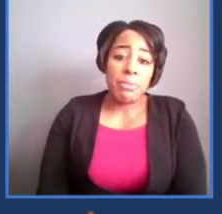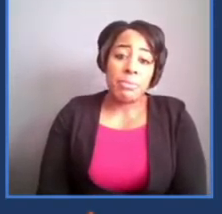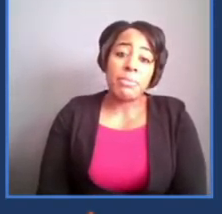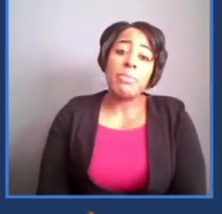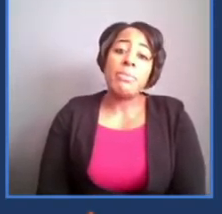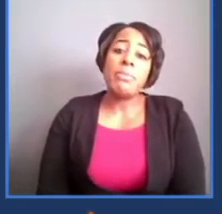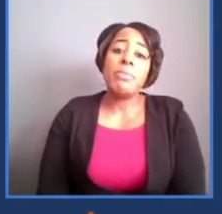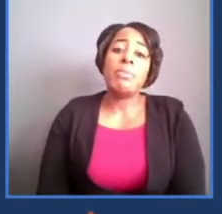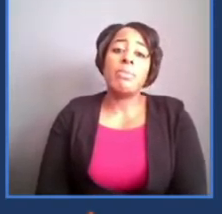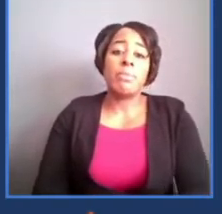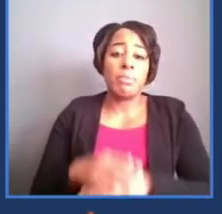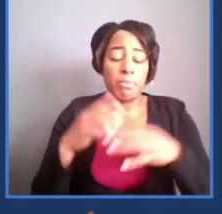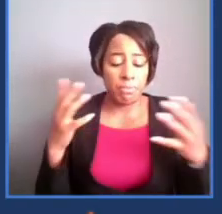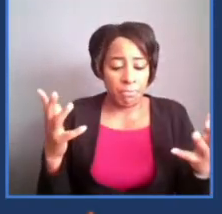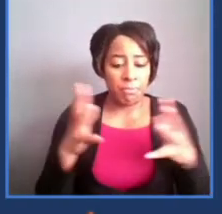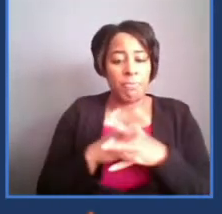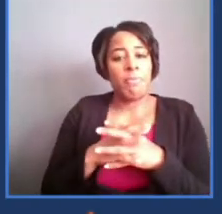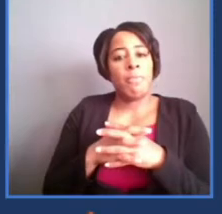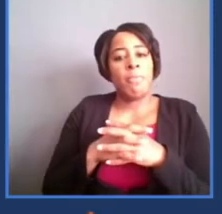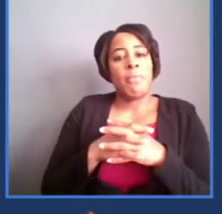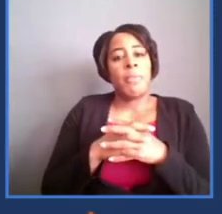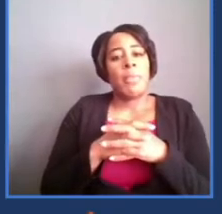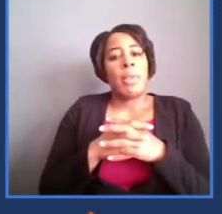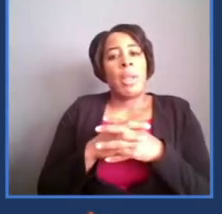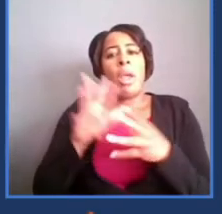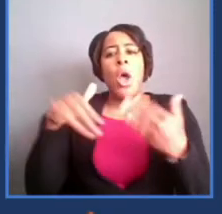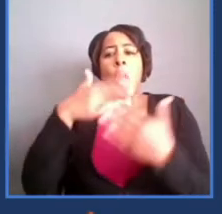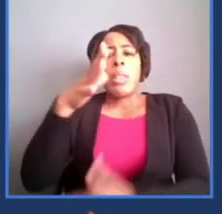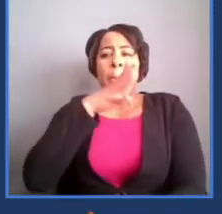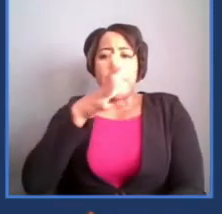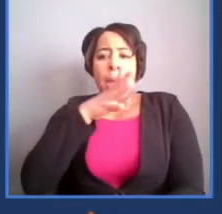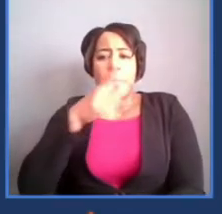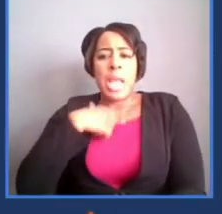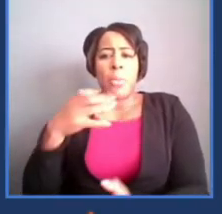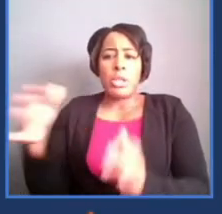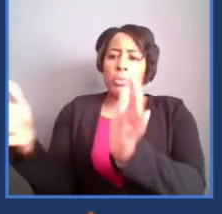And let me give a special shout out to all the mothers out there.